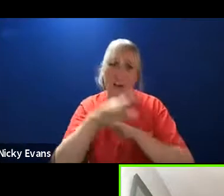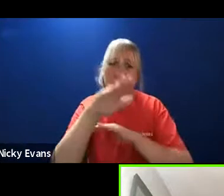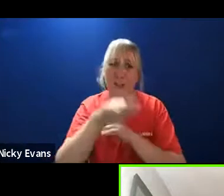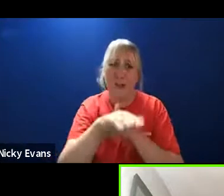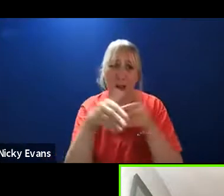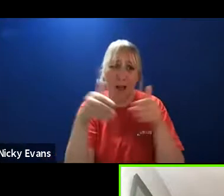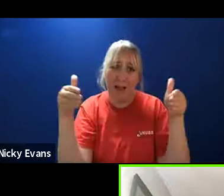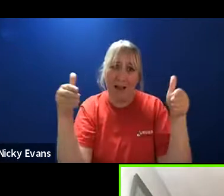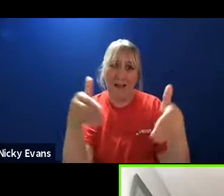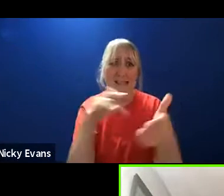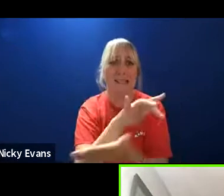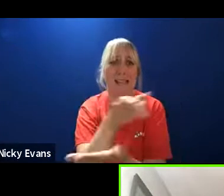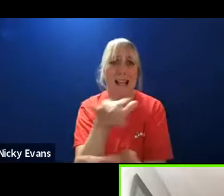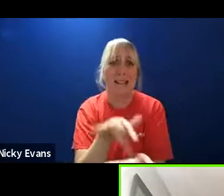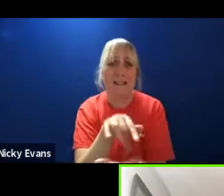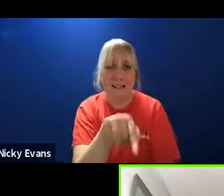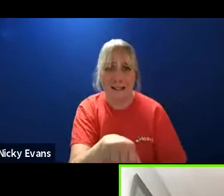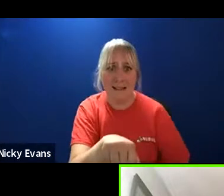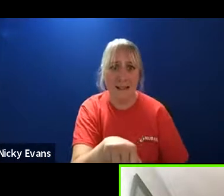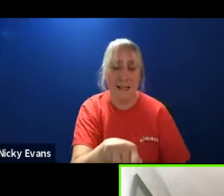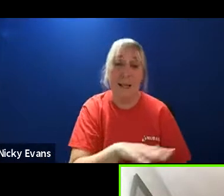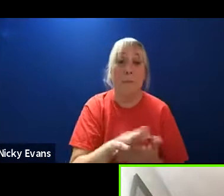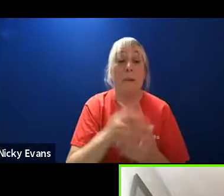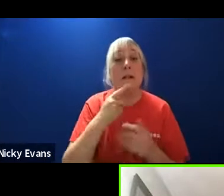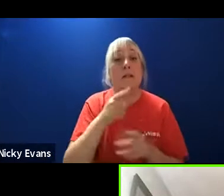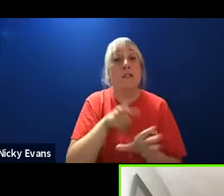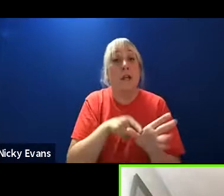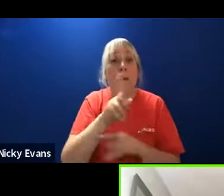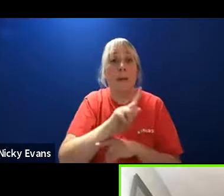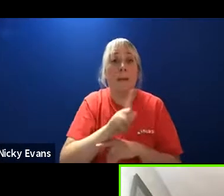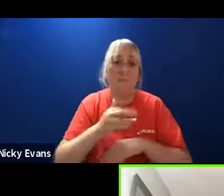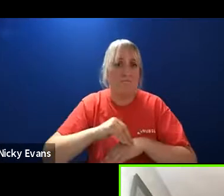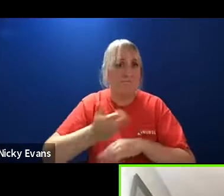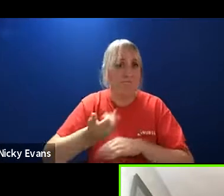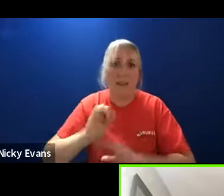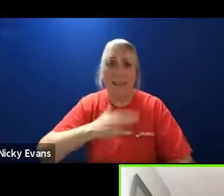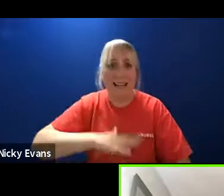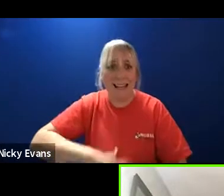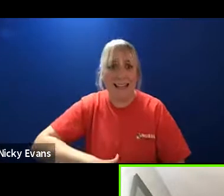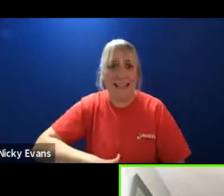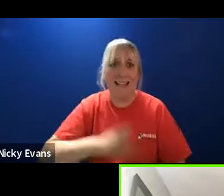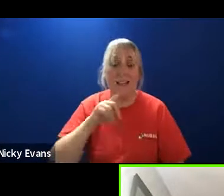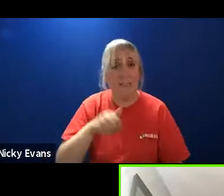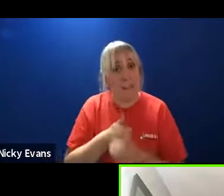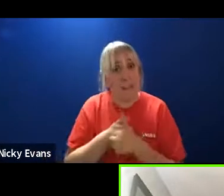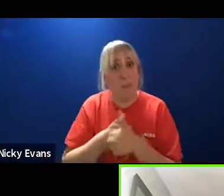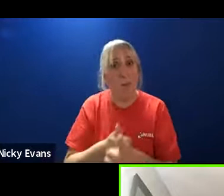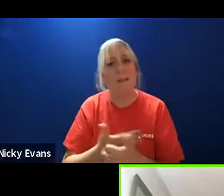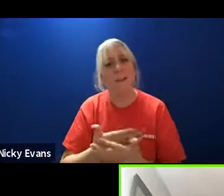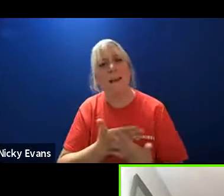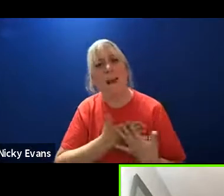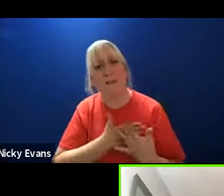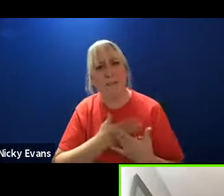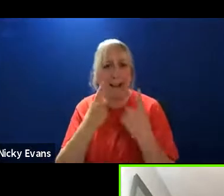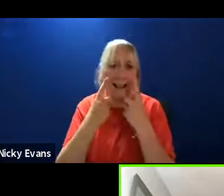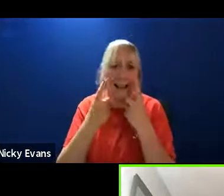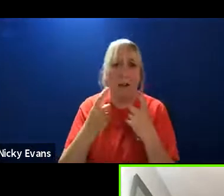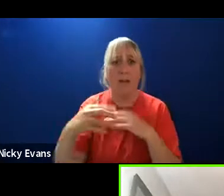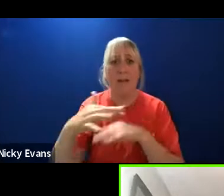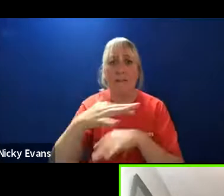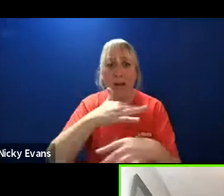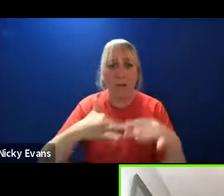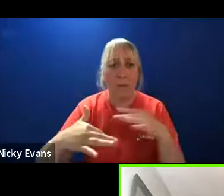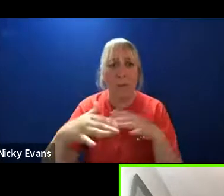people, regardless of their need, are being supported in a loving and caring environment. But it's also important to recognize